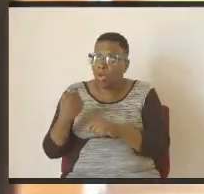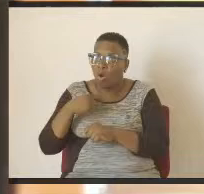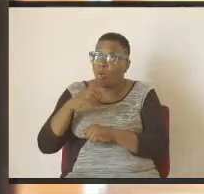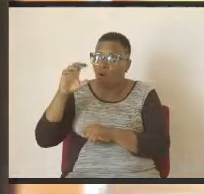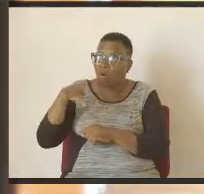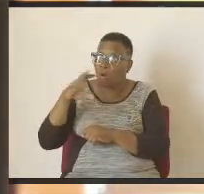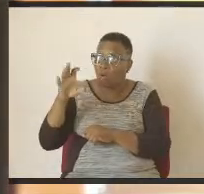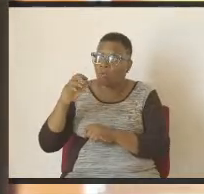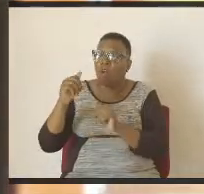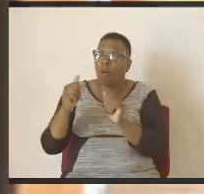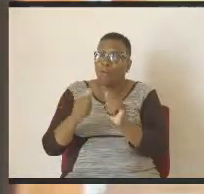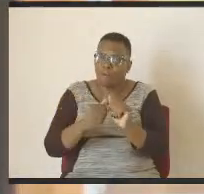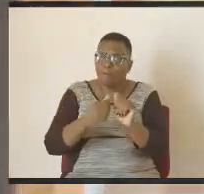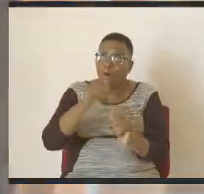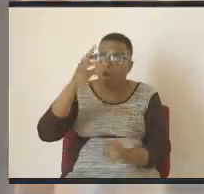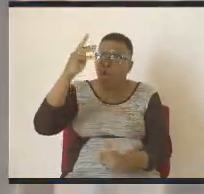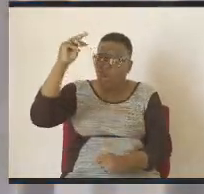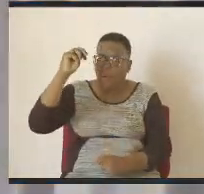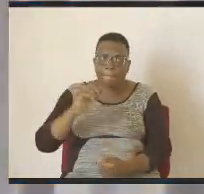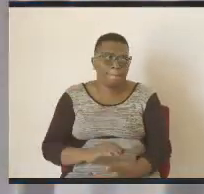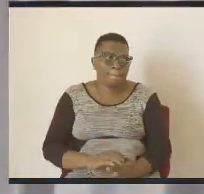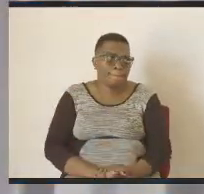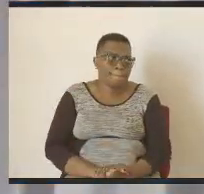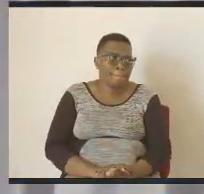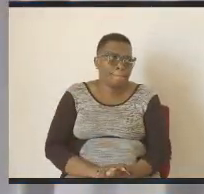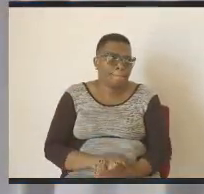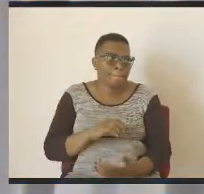him. Amen, amen, amen.